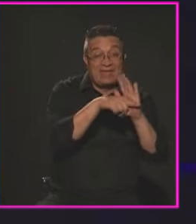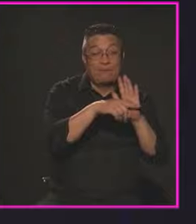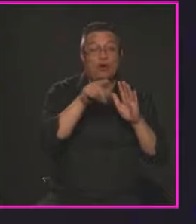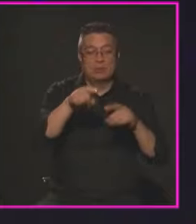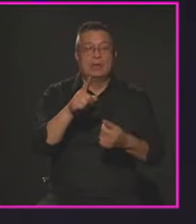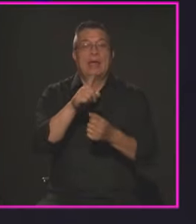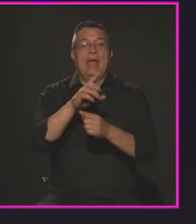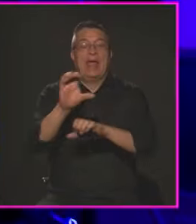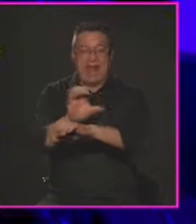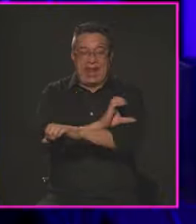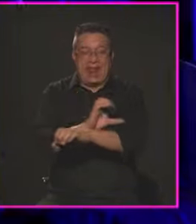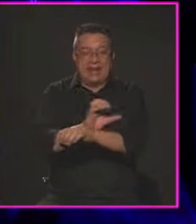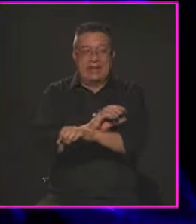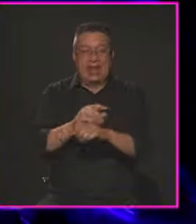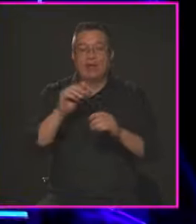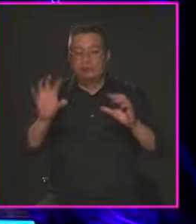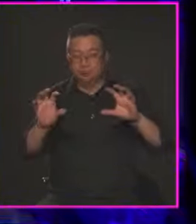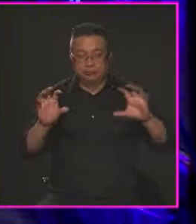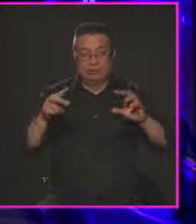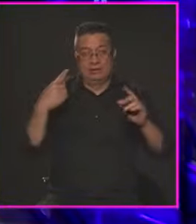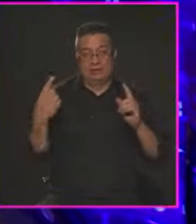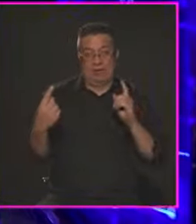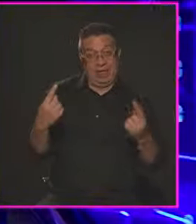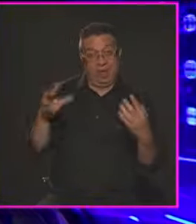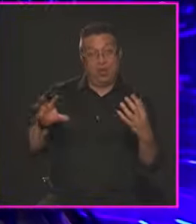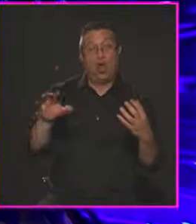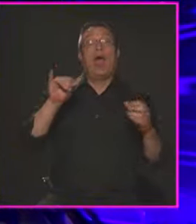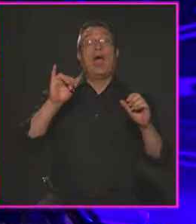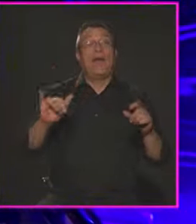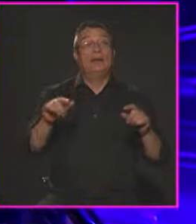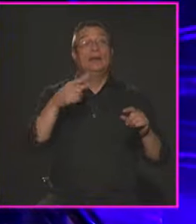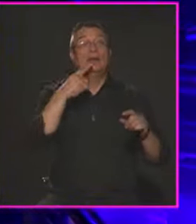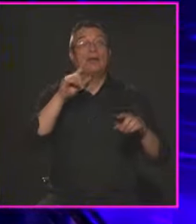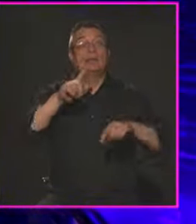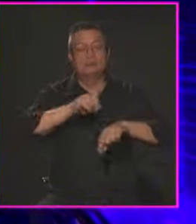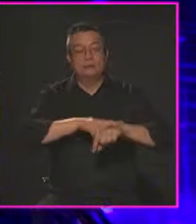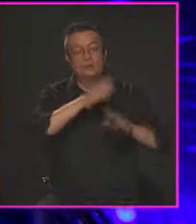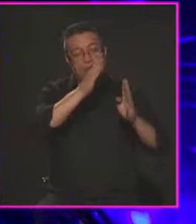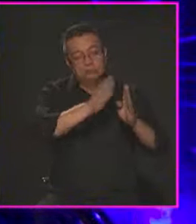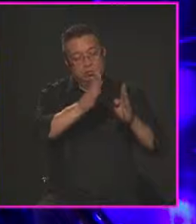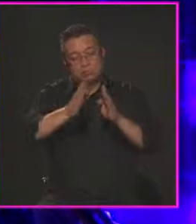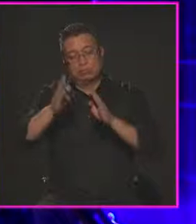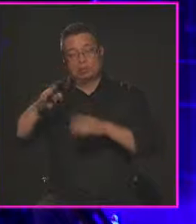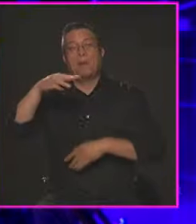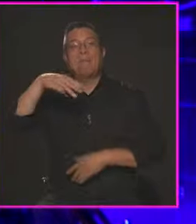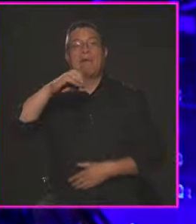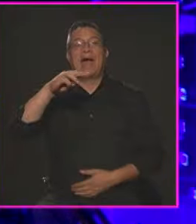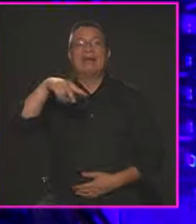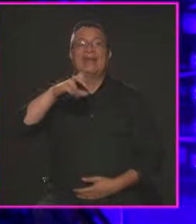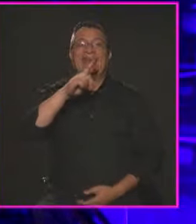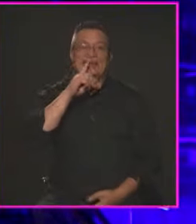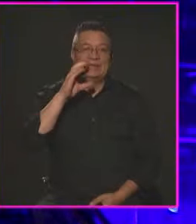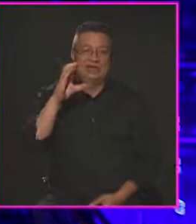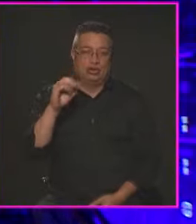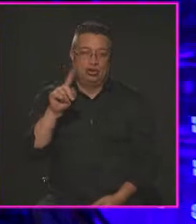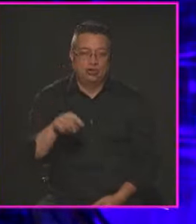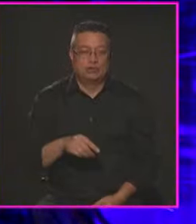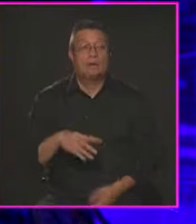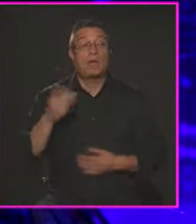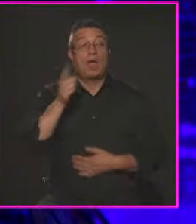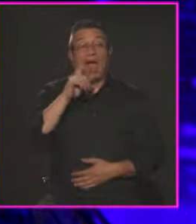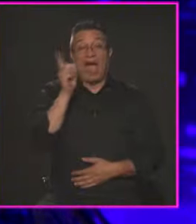and carrying small magnetic moments. And this knowledge, which developed at the end of the 19th century,